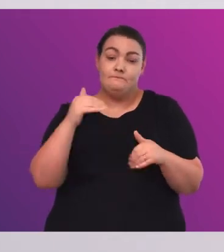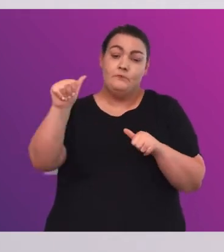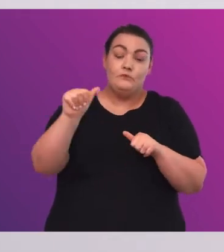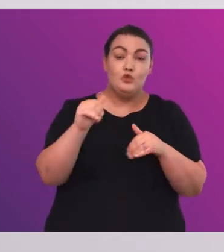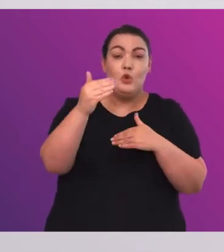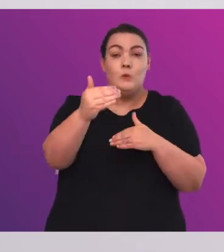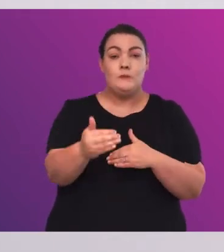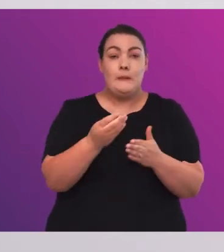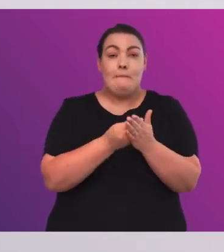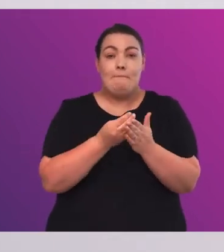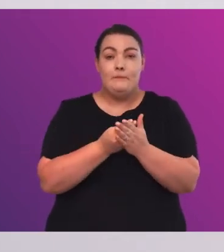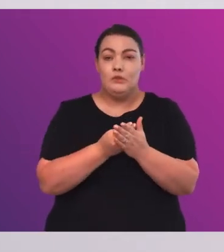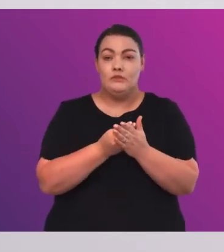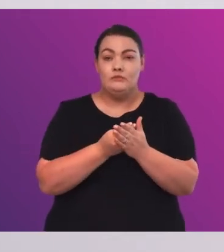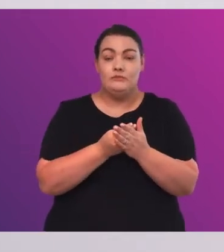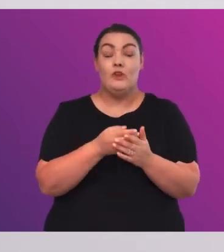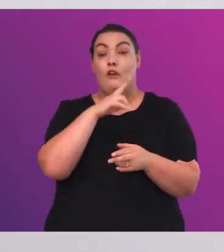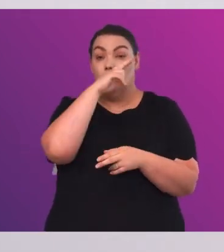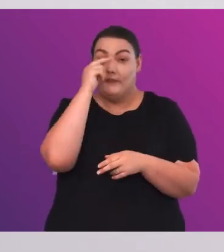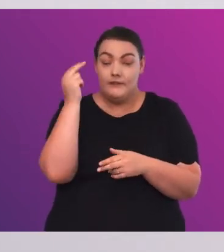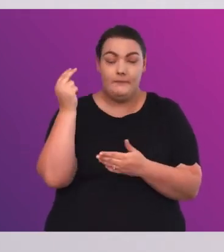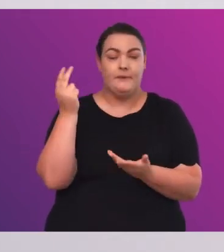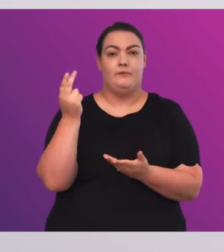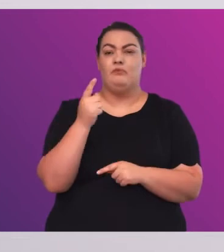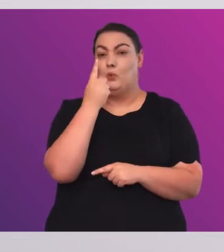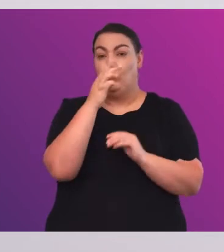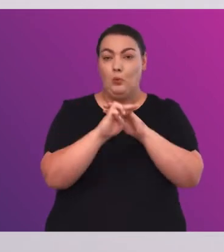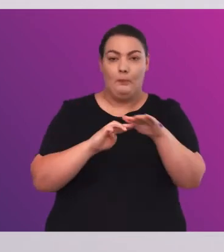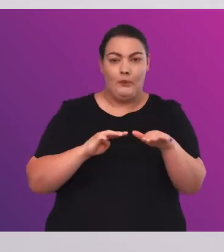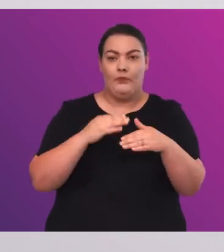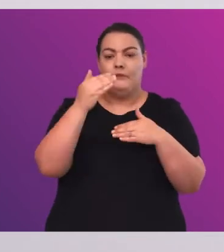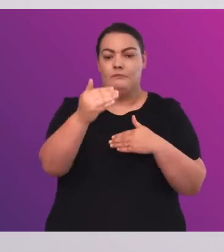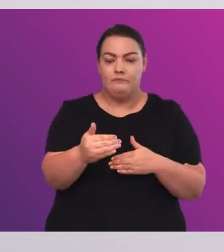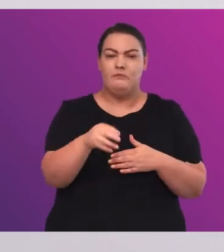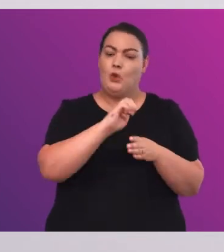to buy over a short period of time. For example, 1 month.